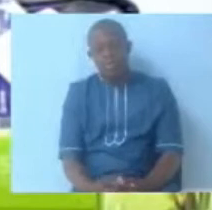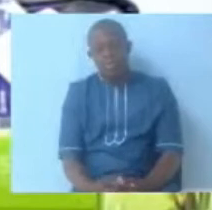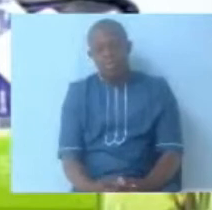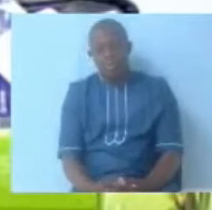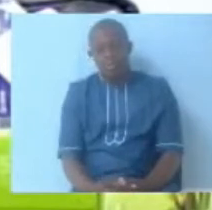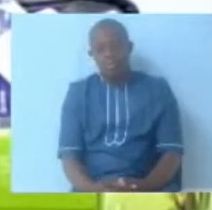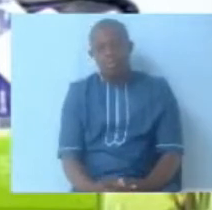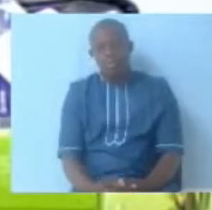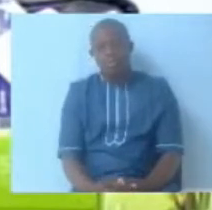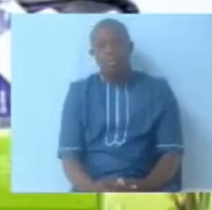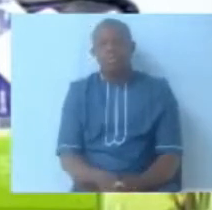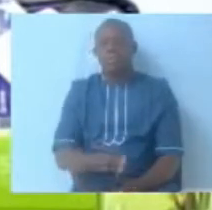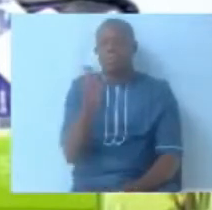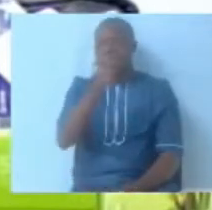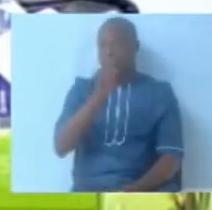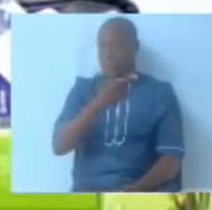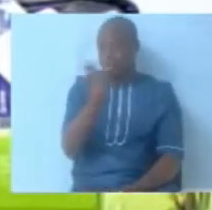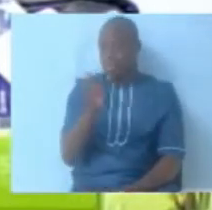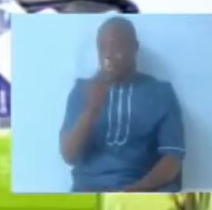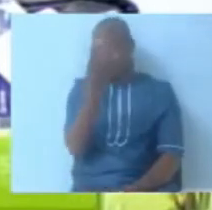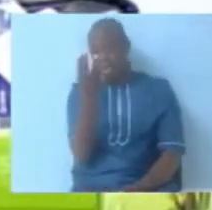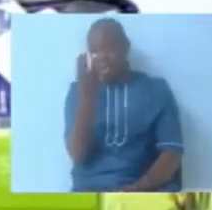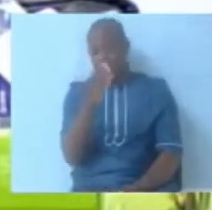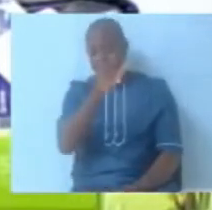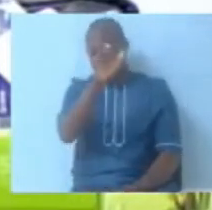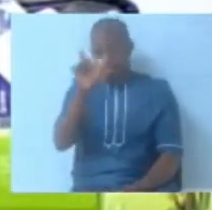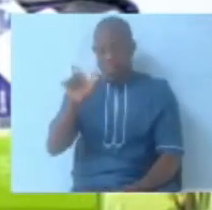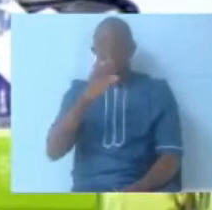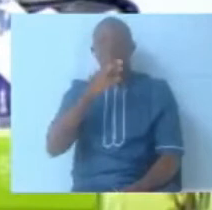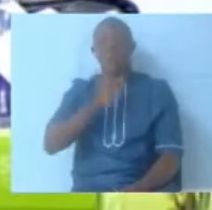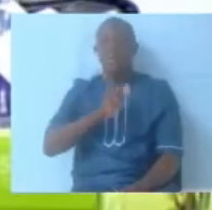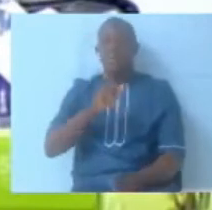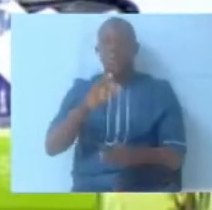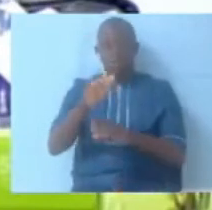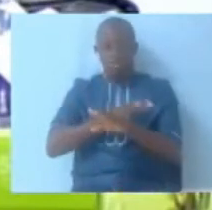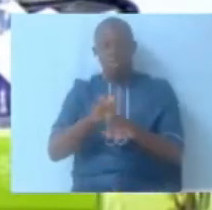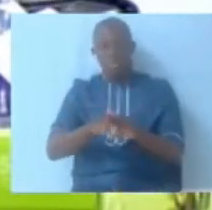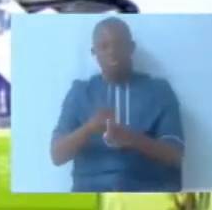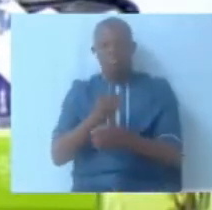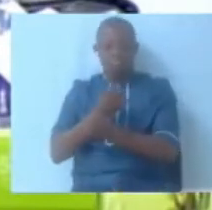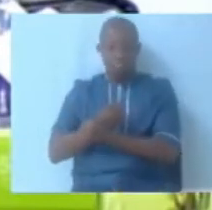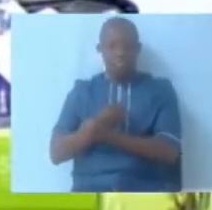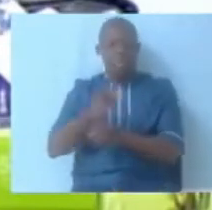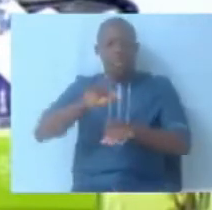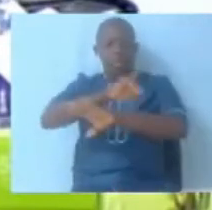these three gentlemen were already detained under the security,